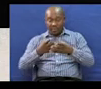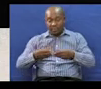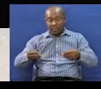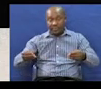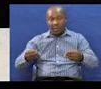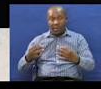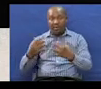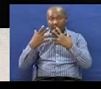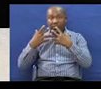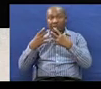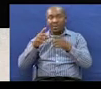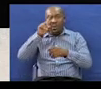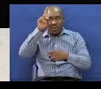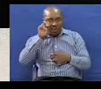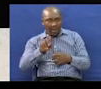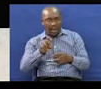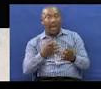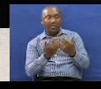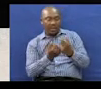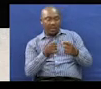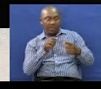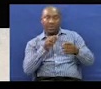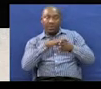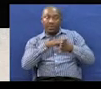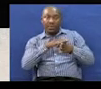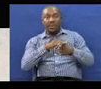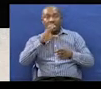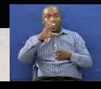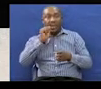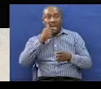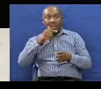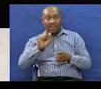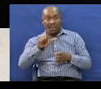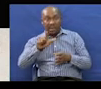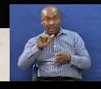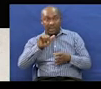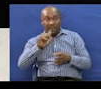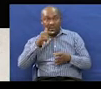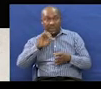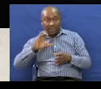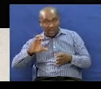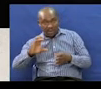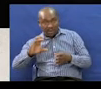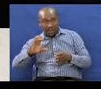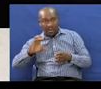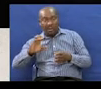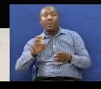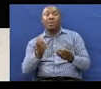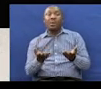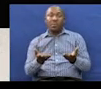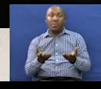fire accident in the laboratory. So the recommended method, it is only hydrogen